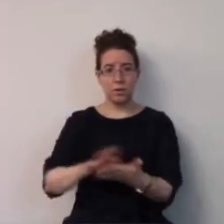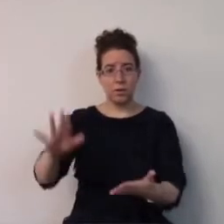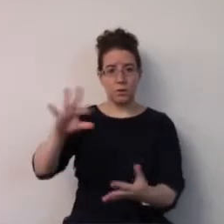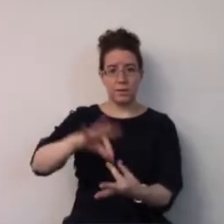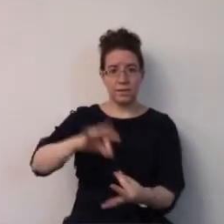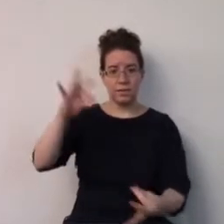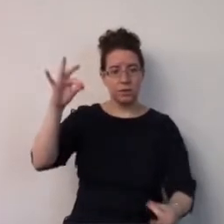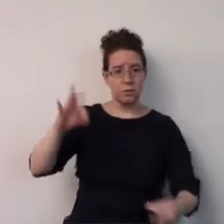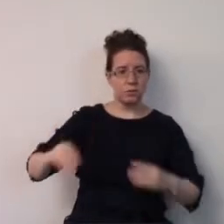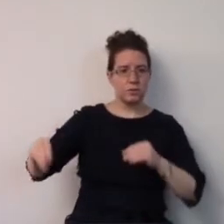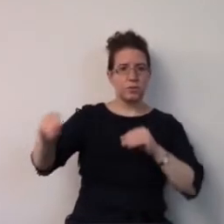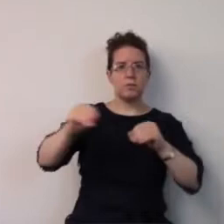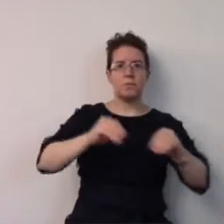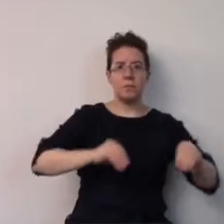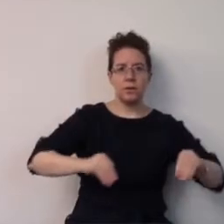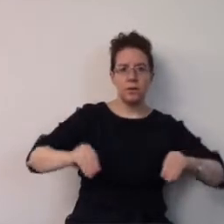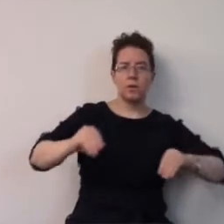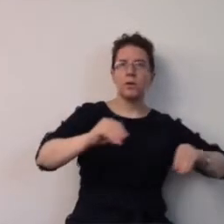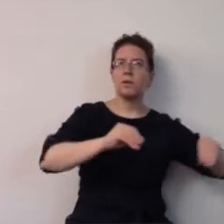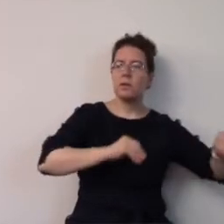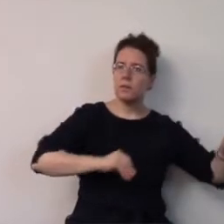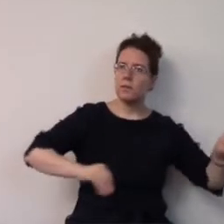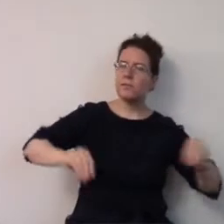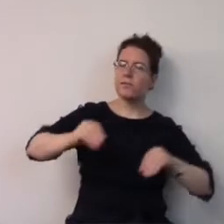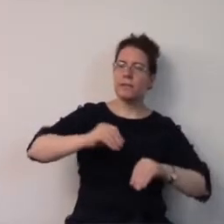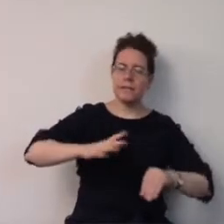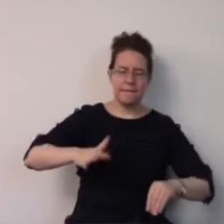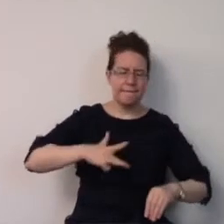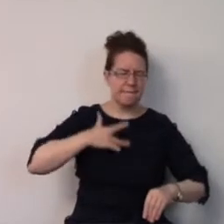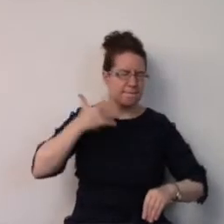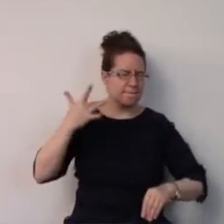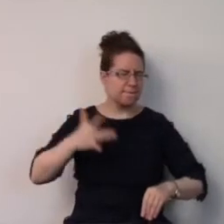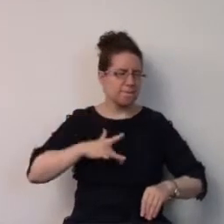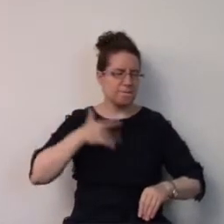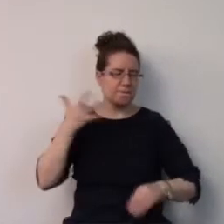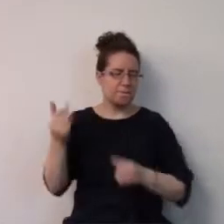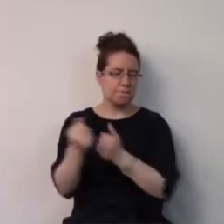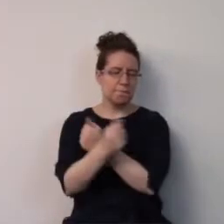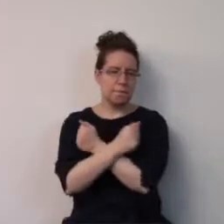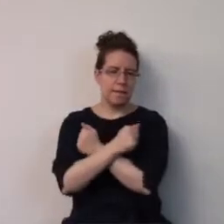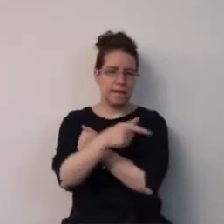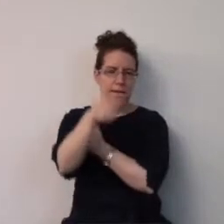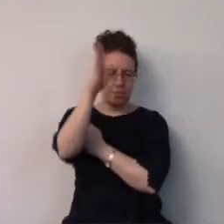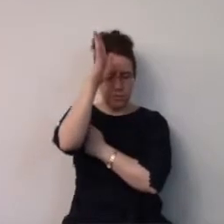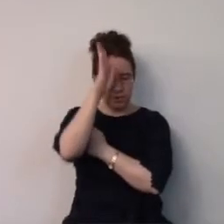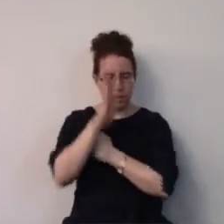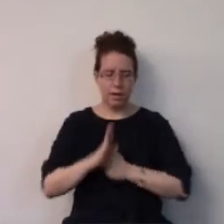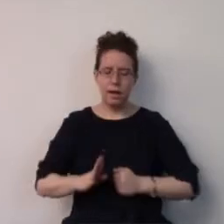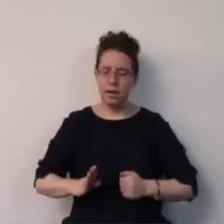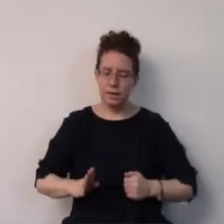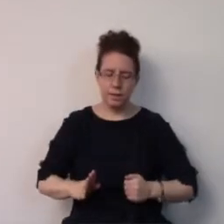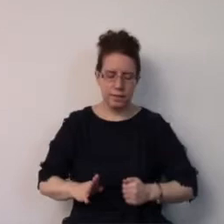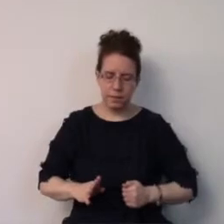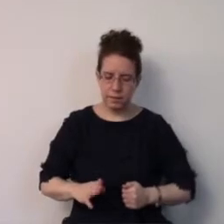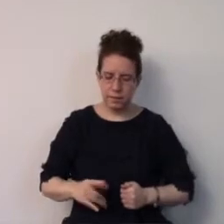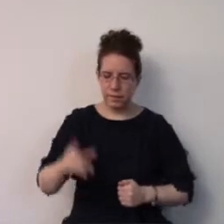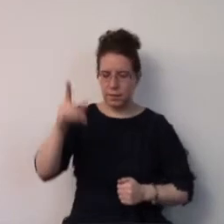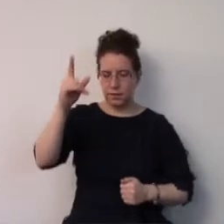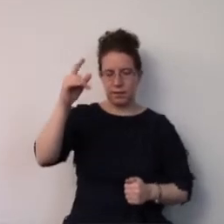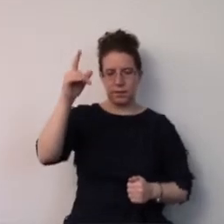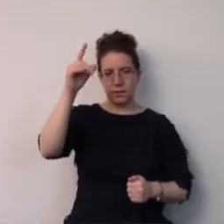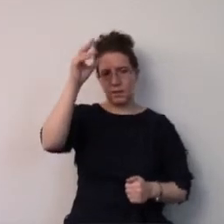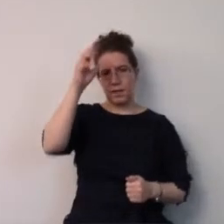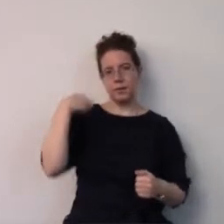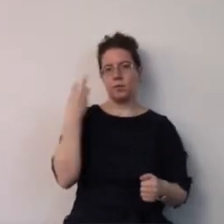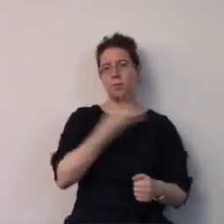going. Right. And when anything tries to get, you know, any kind of bad spirit, any kind of somebody done your wrong song, any